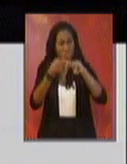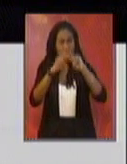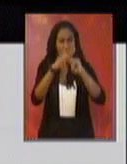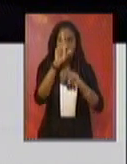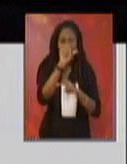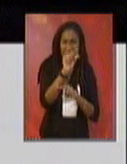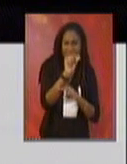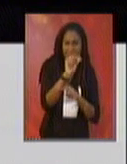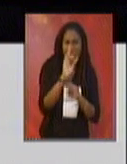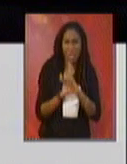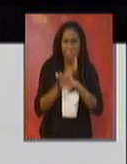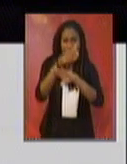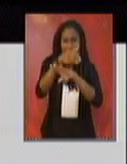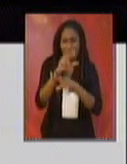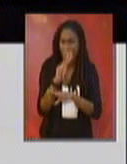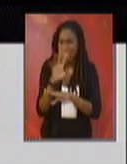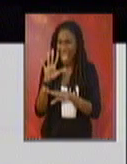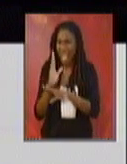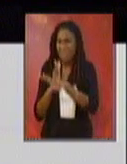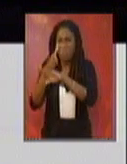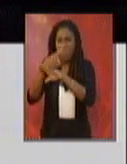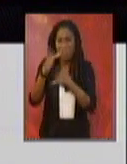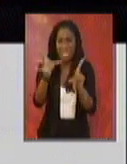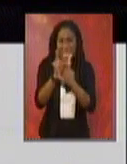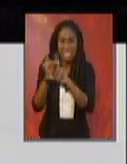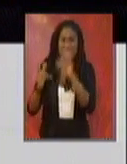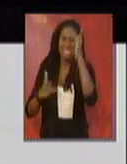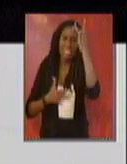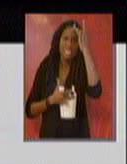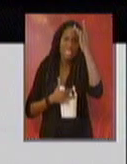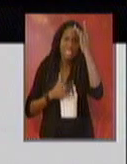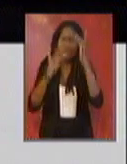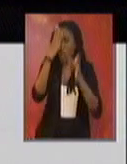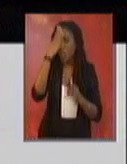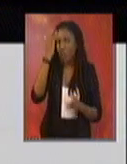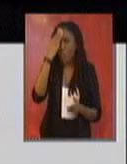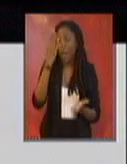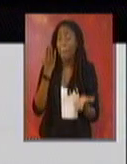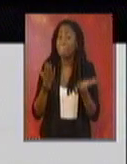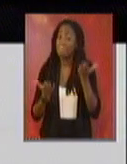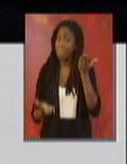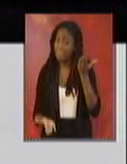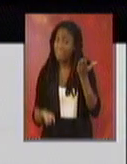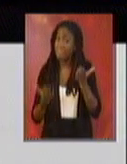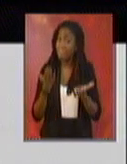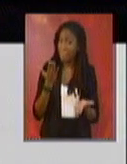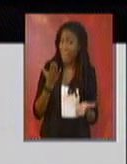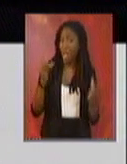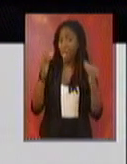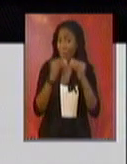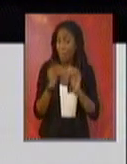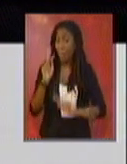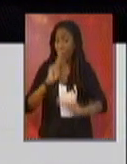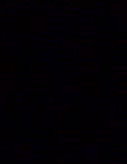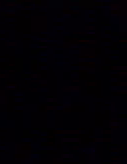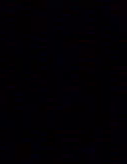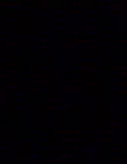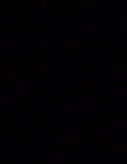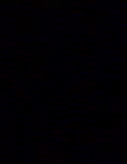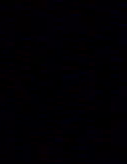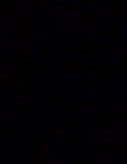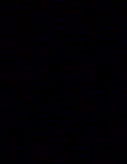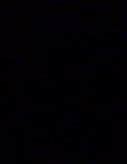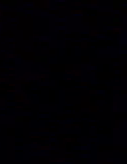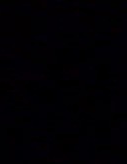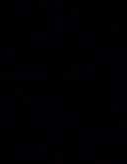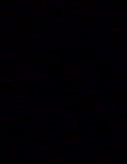be as a result of any of the gathering and congregational activities that may have occurred 2 weeks ago. And